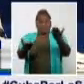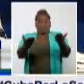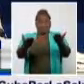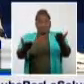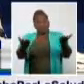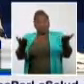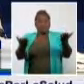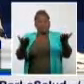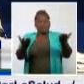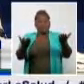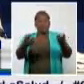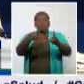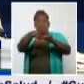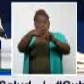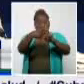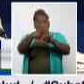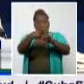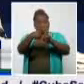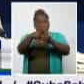balance.